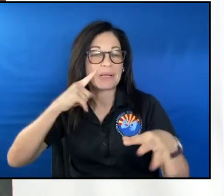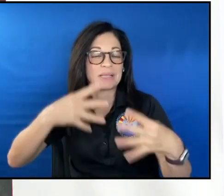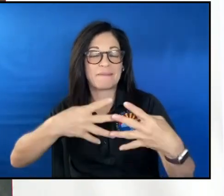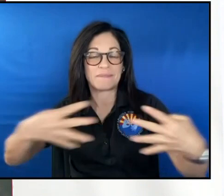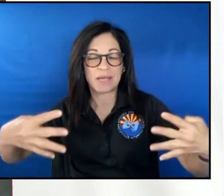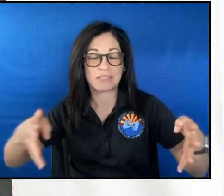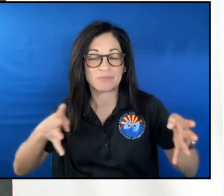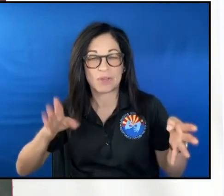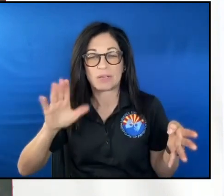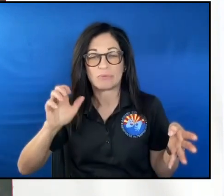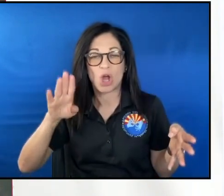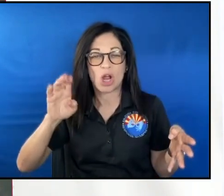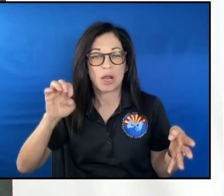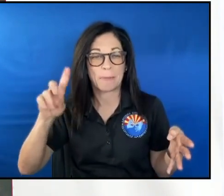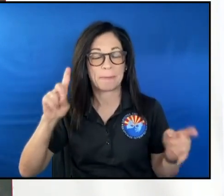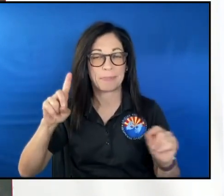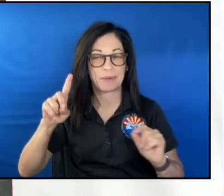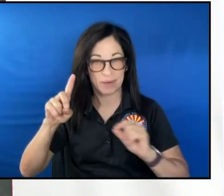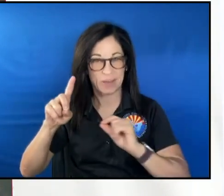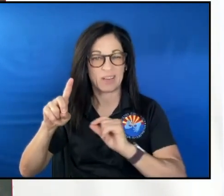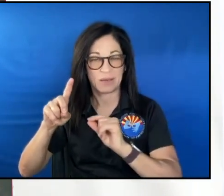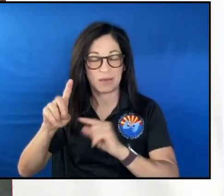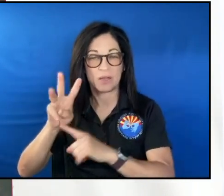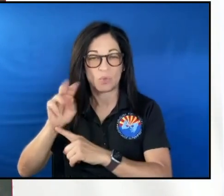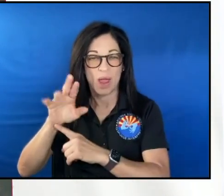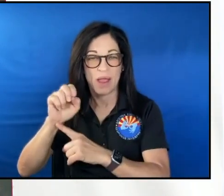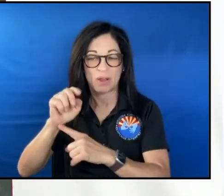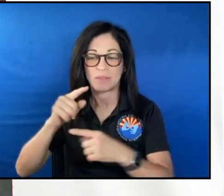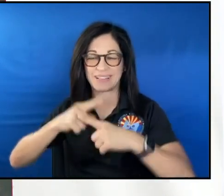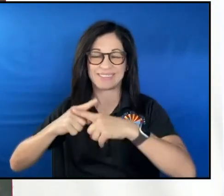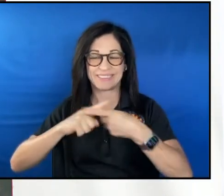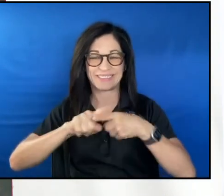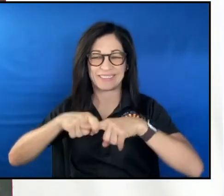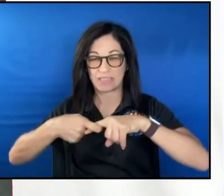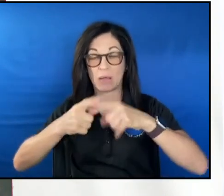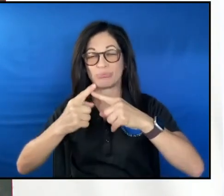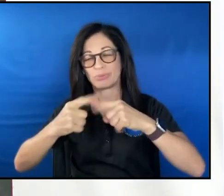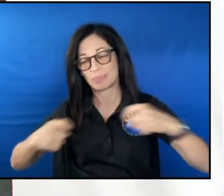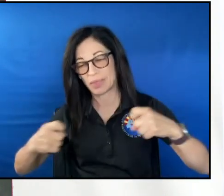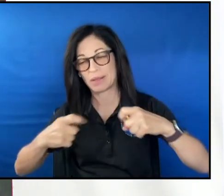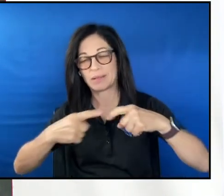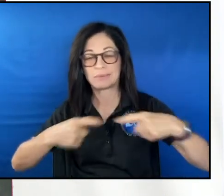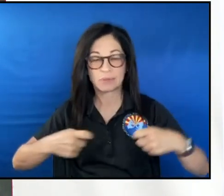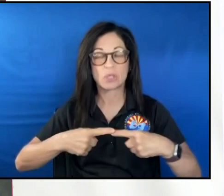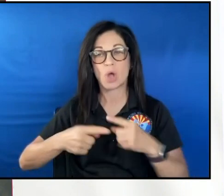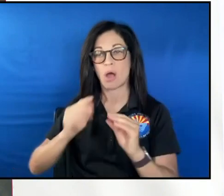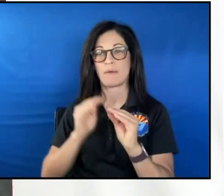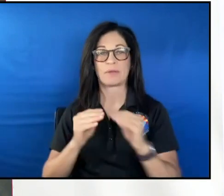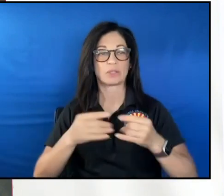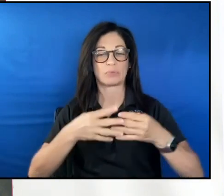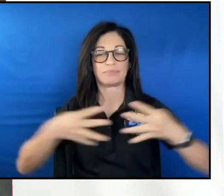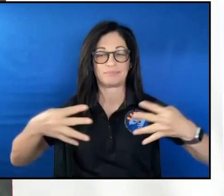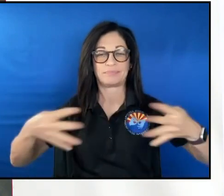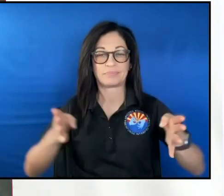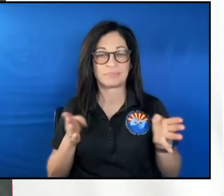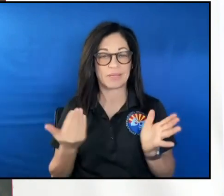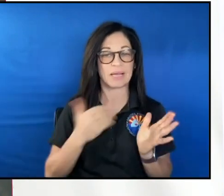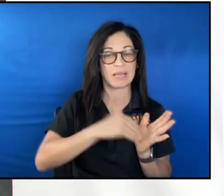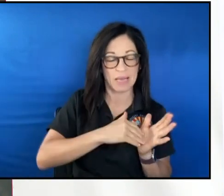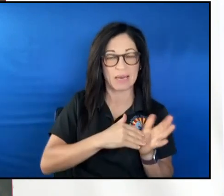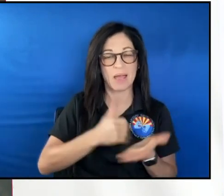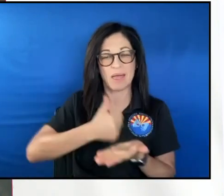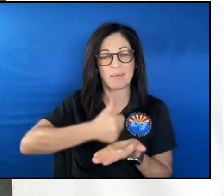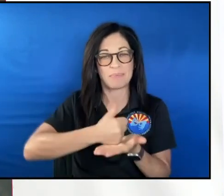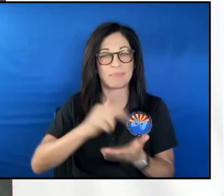wire that they're utilizing. So they're replacing a lot of that stuff for the ranching infrastructure as well, so which is really good. And then